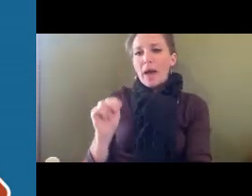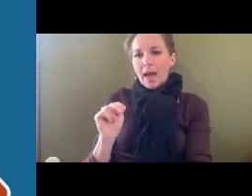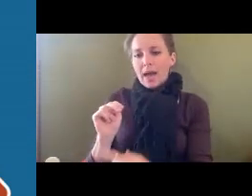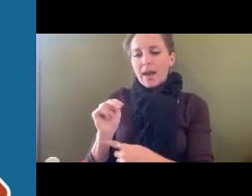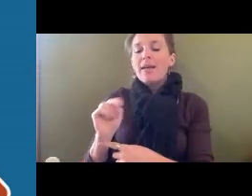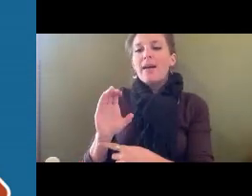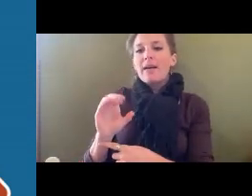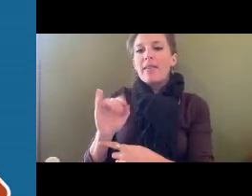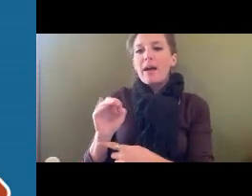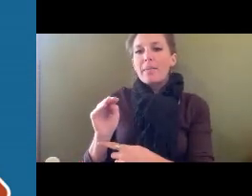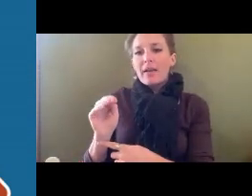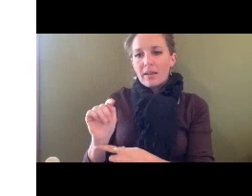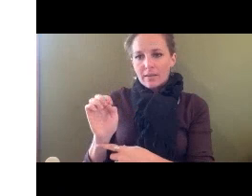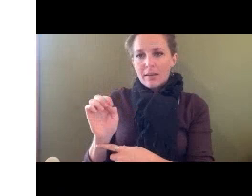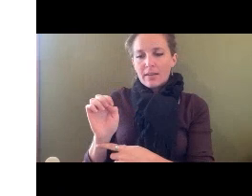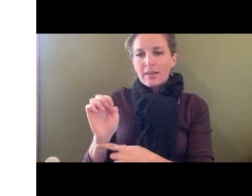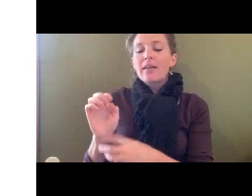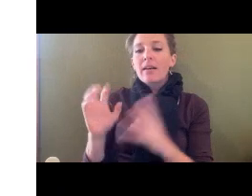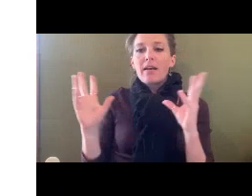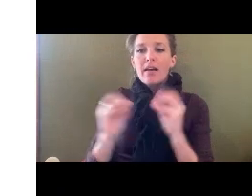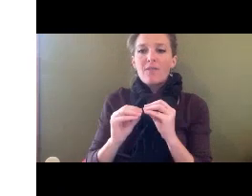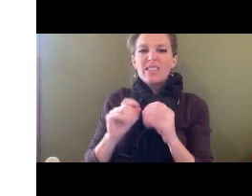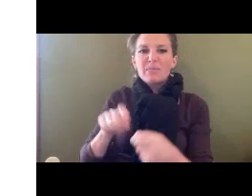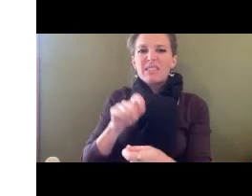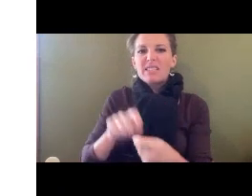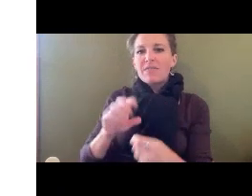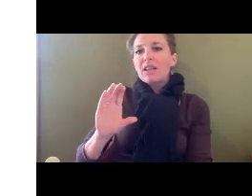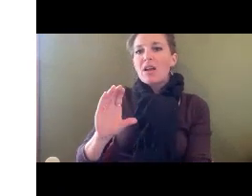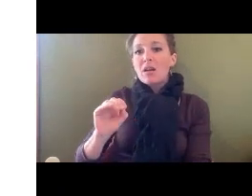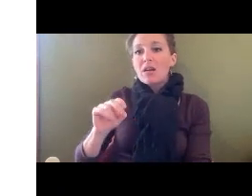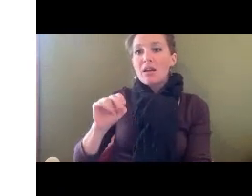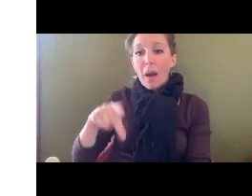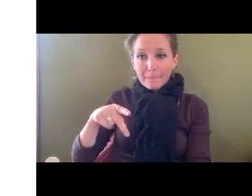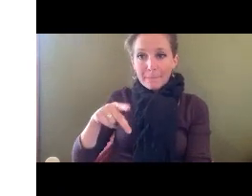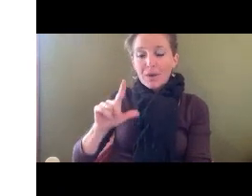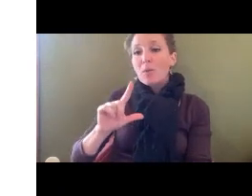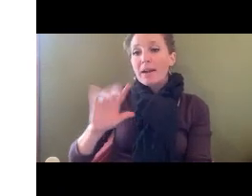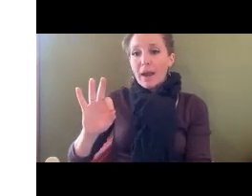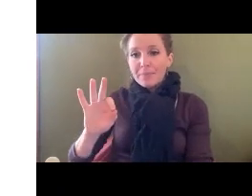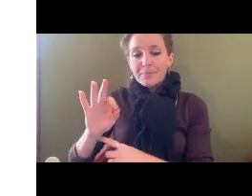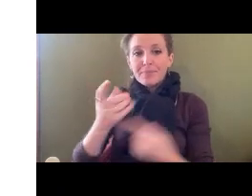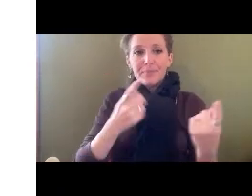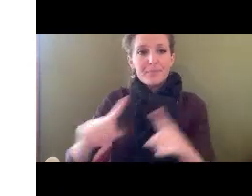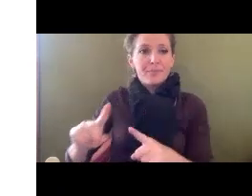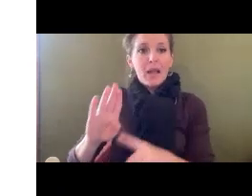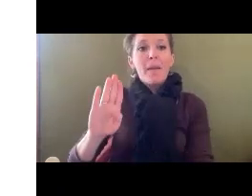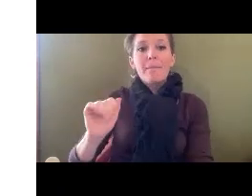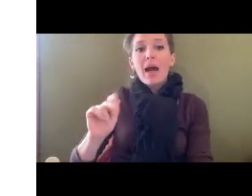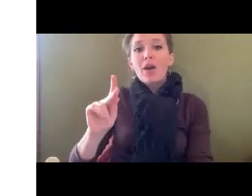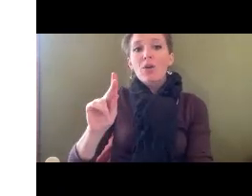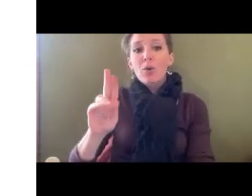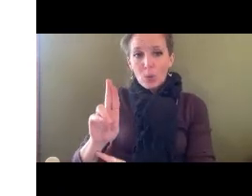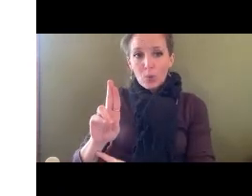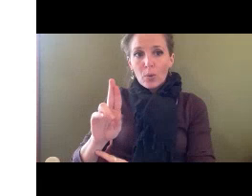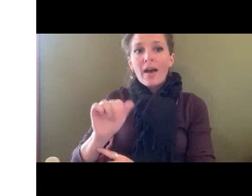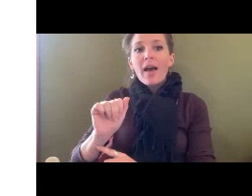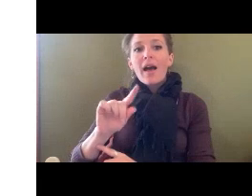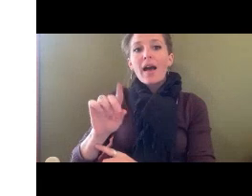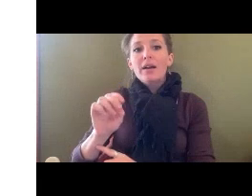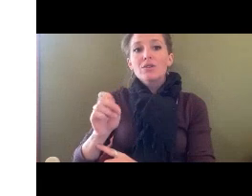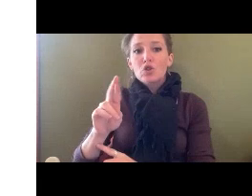particularly in COP29. So COP29 is taking place in Baku, Azerbaijan from November 11th